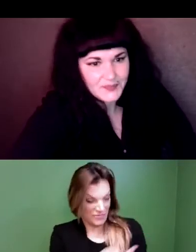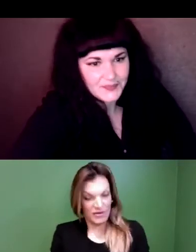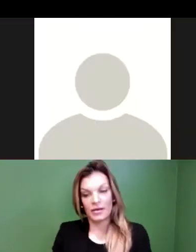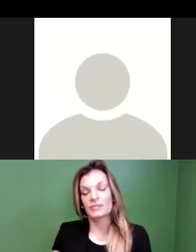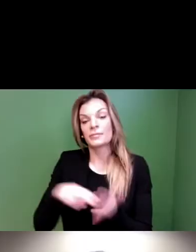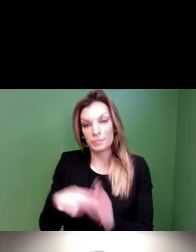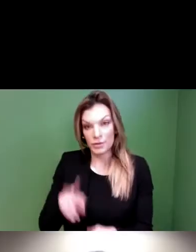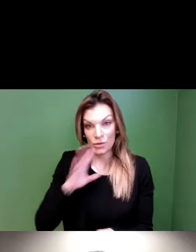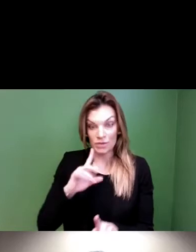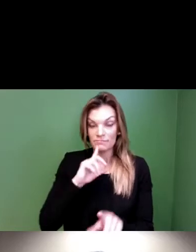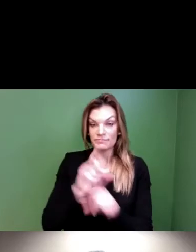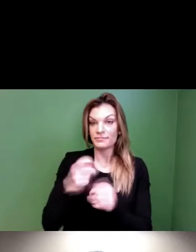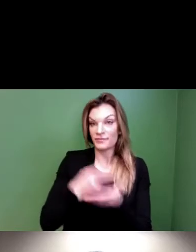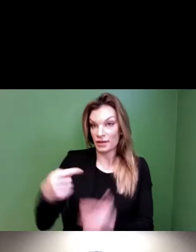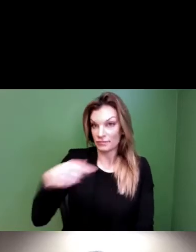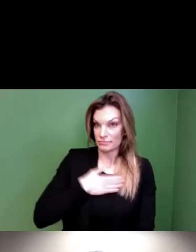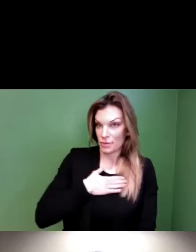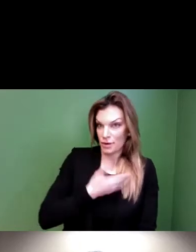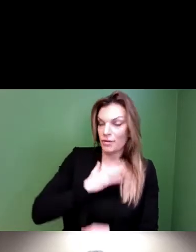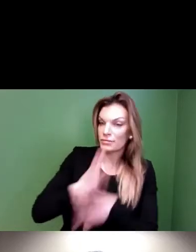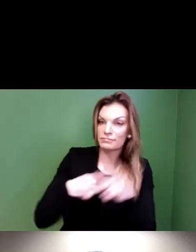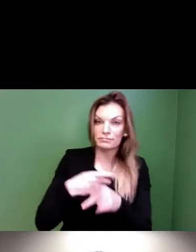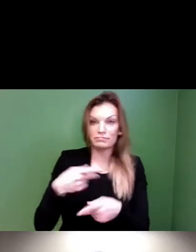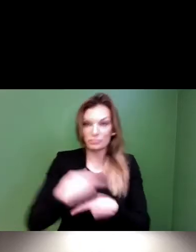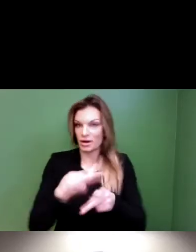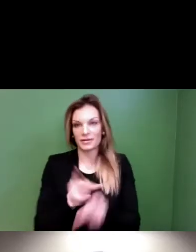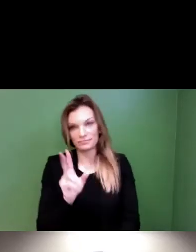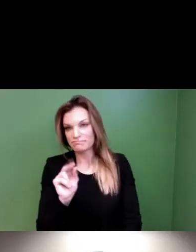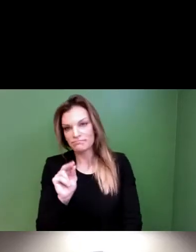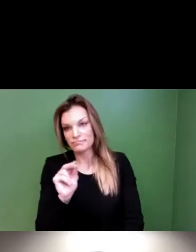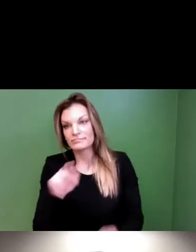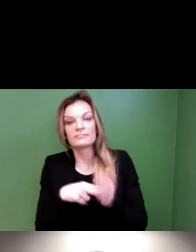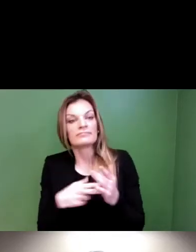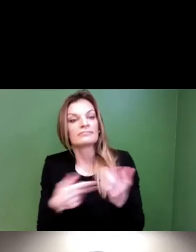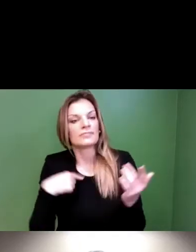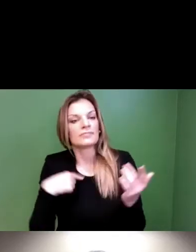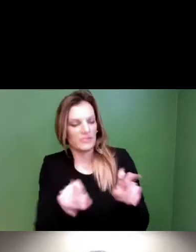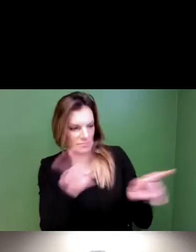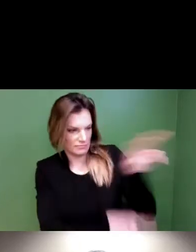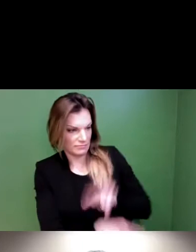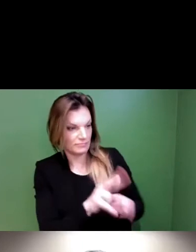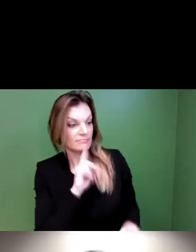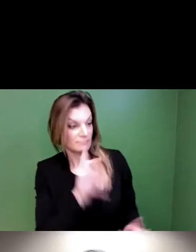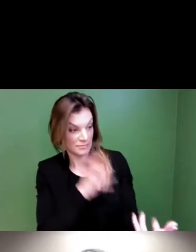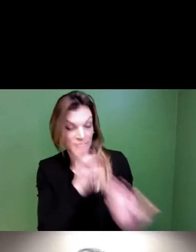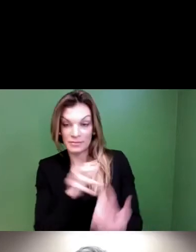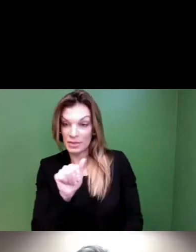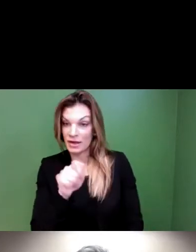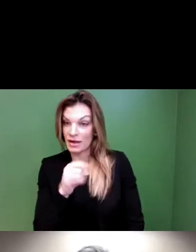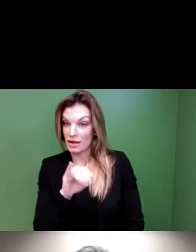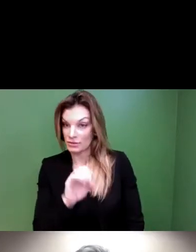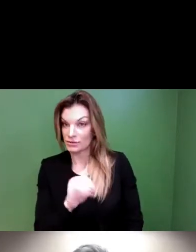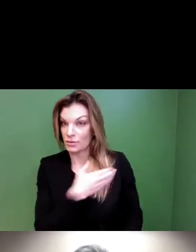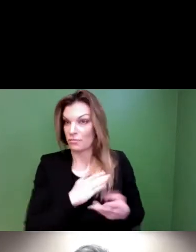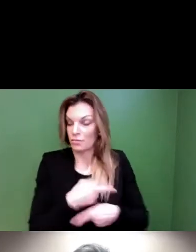fail Axio's product. So we have to always evaluate people to see if what we do is going to work.